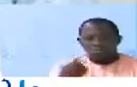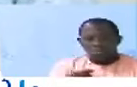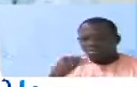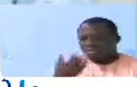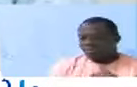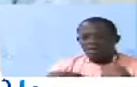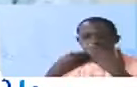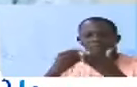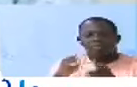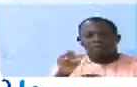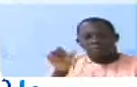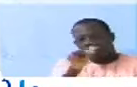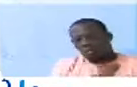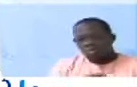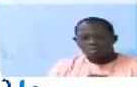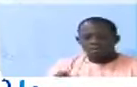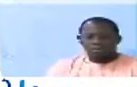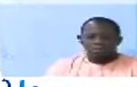like blankets.